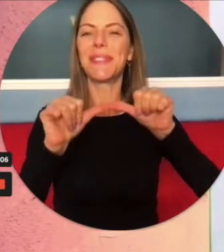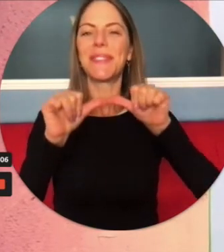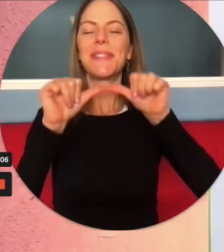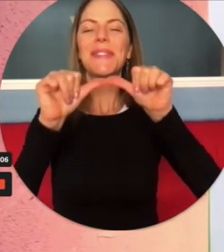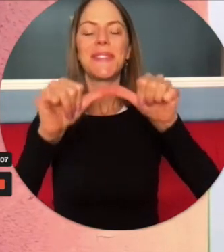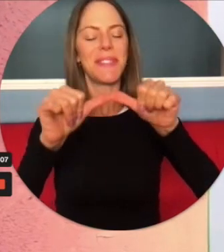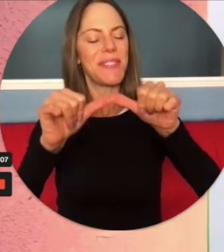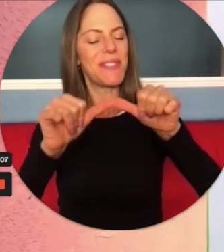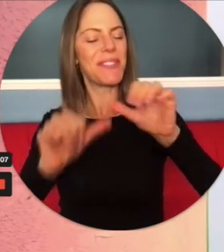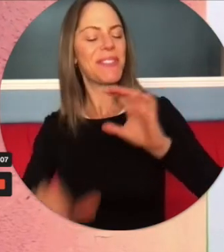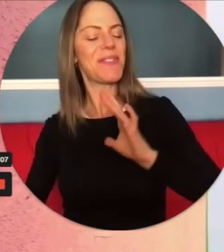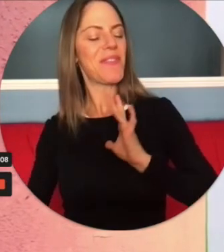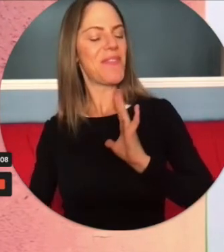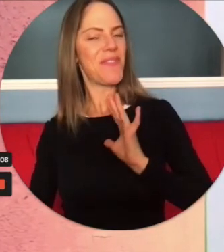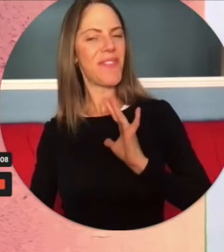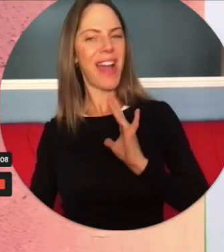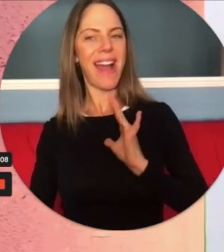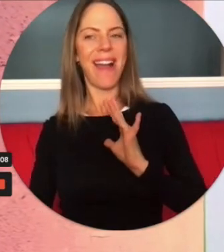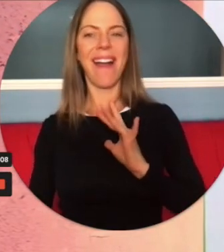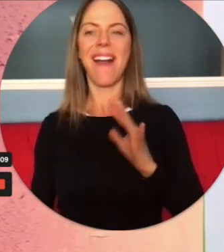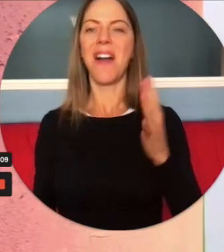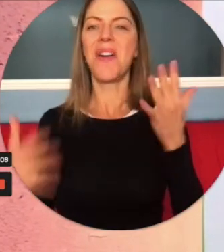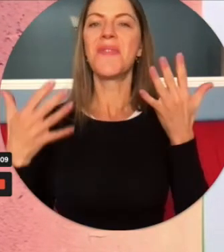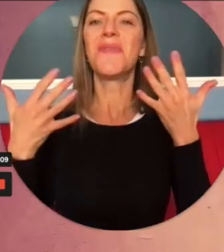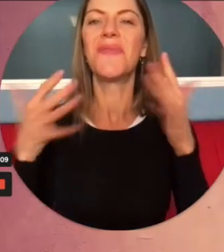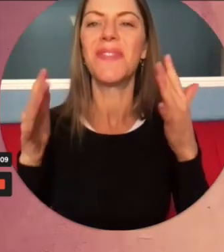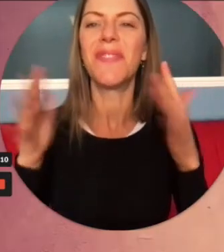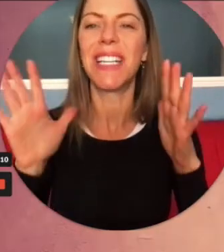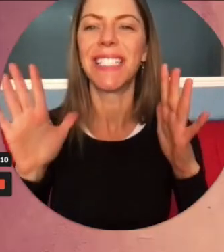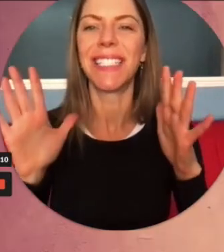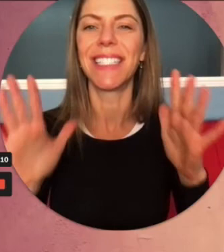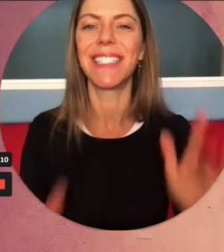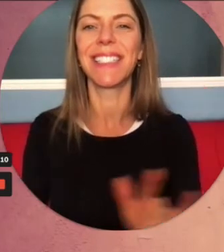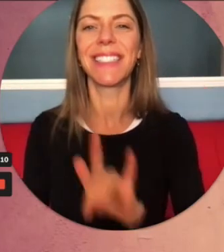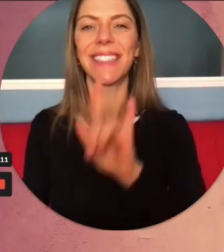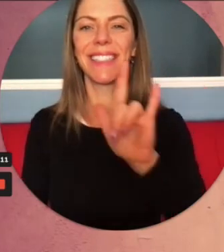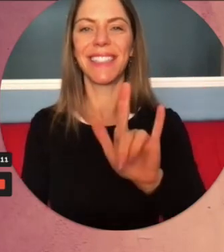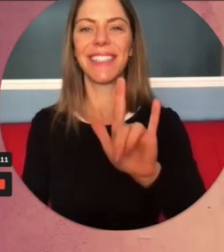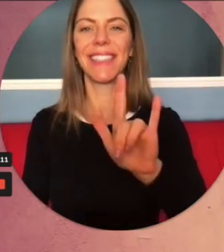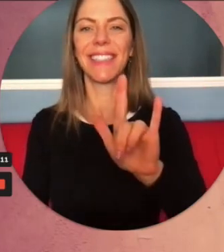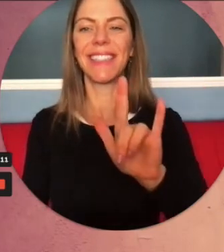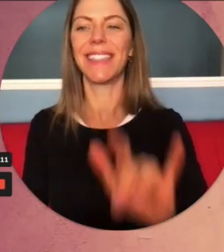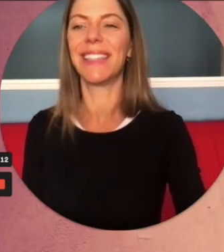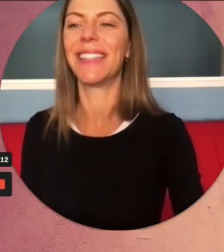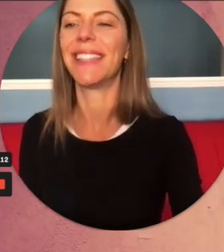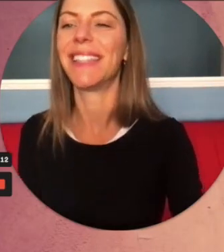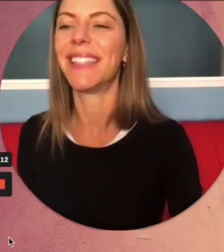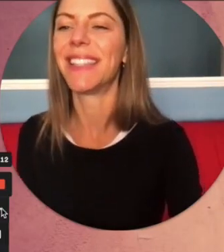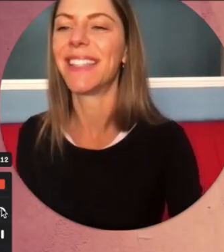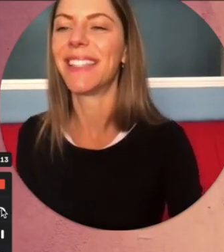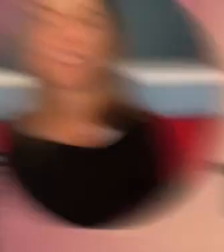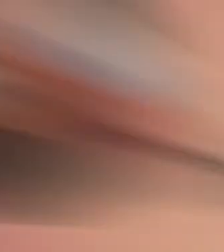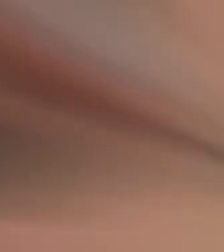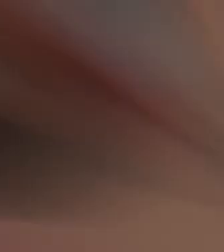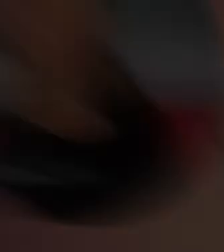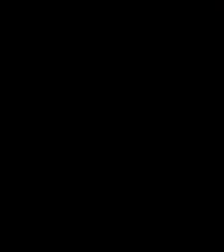snout this tales told out the end i hope that you enjoyed this